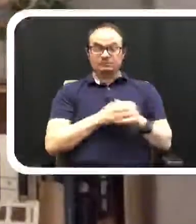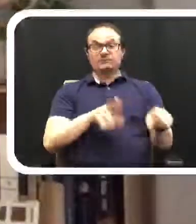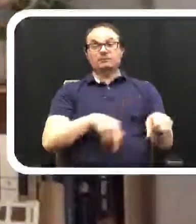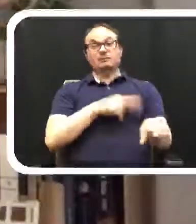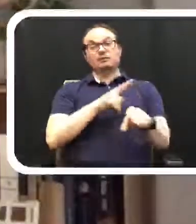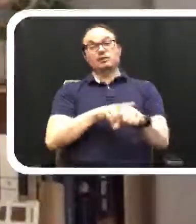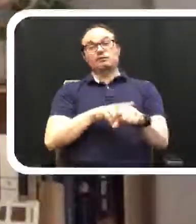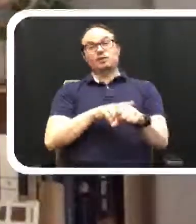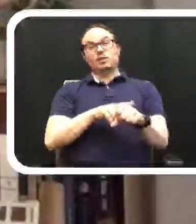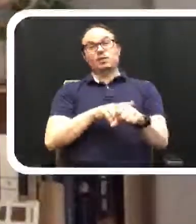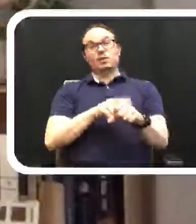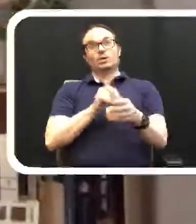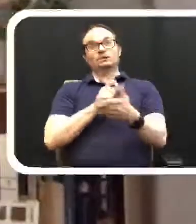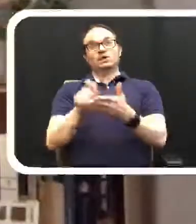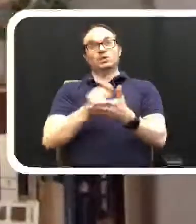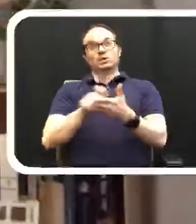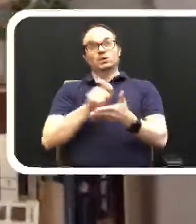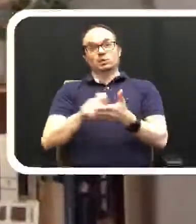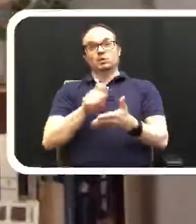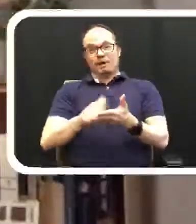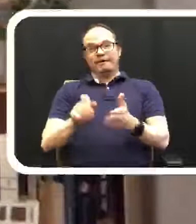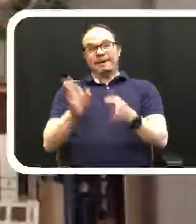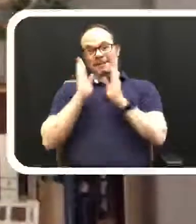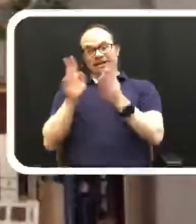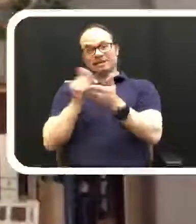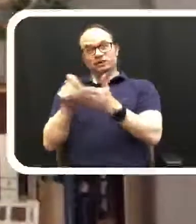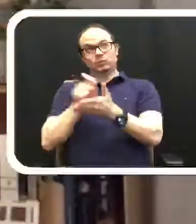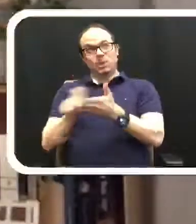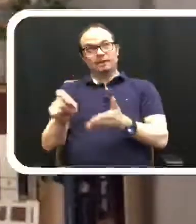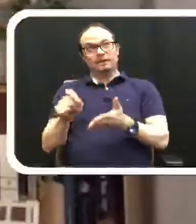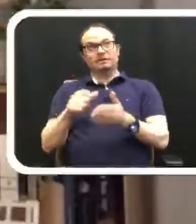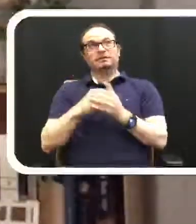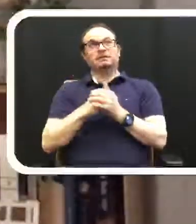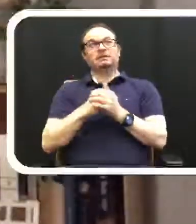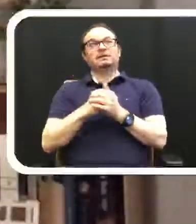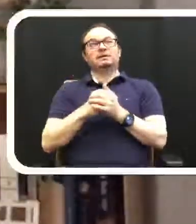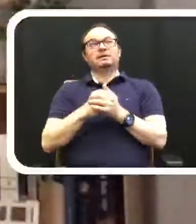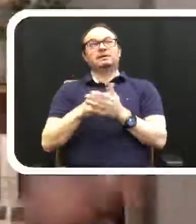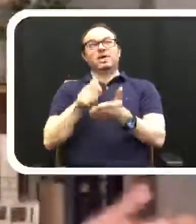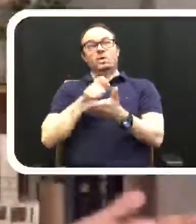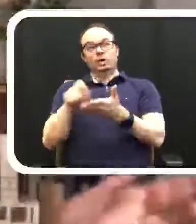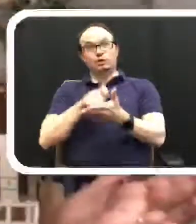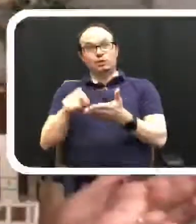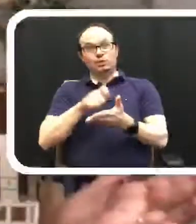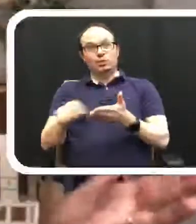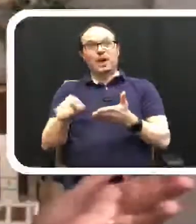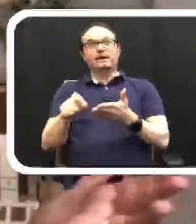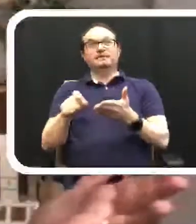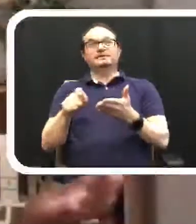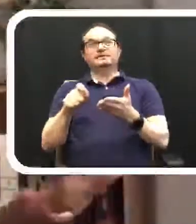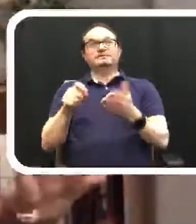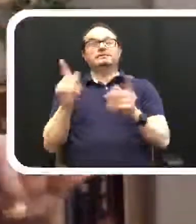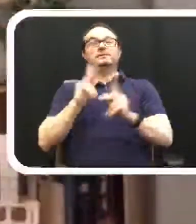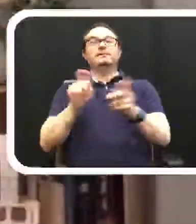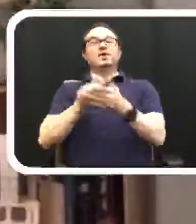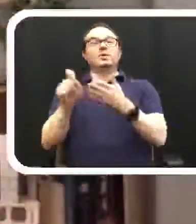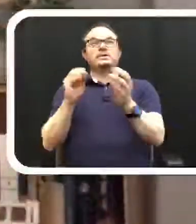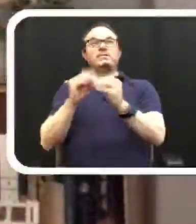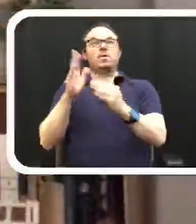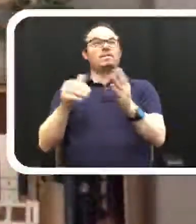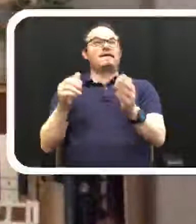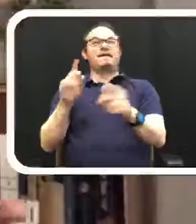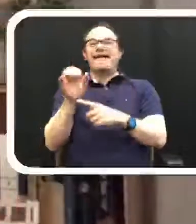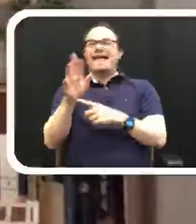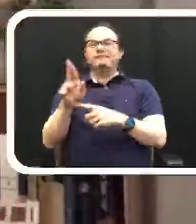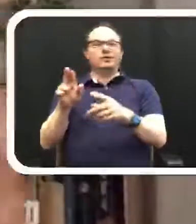writing frequently, but paying attention to what we're writing. We write, some people argue more than ever. We're expressing